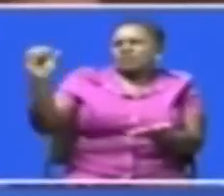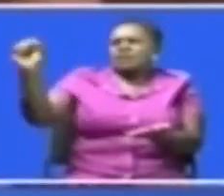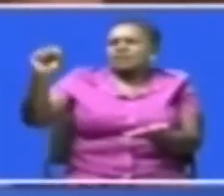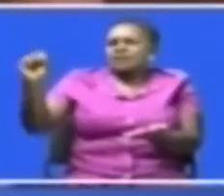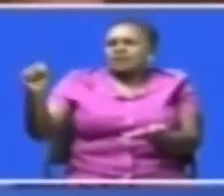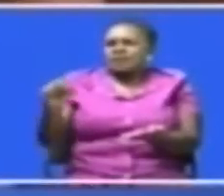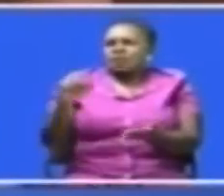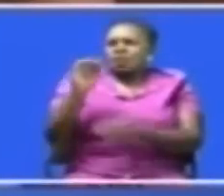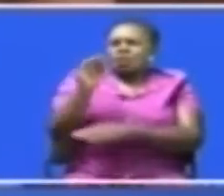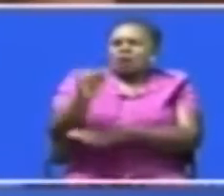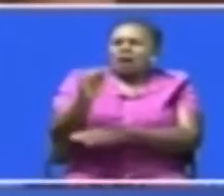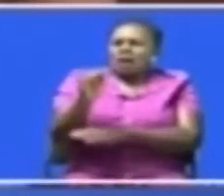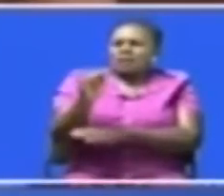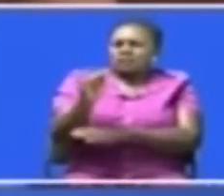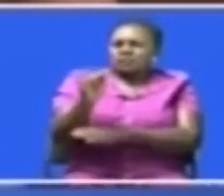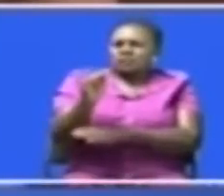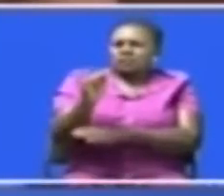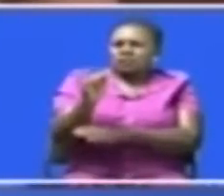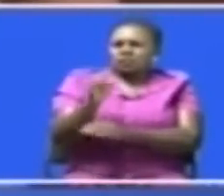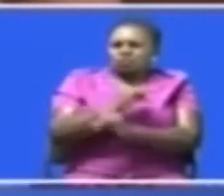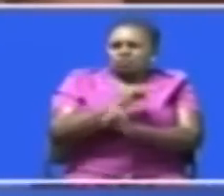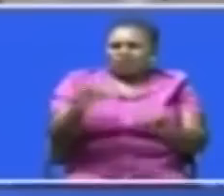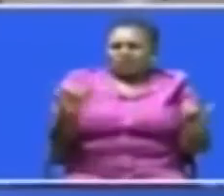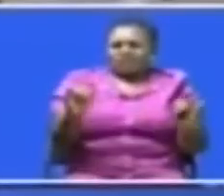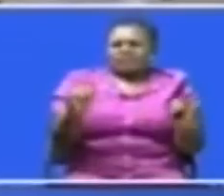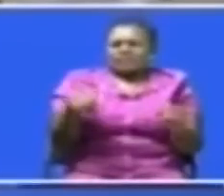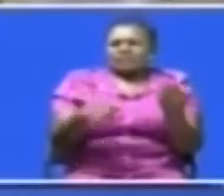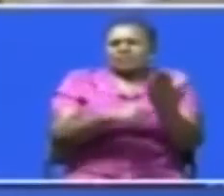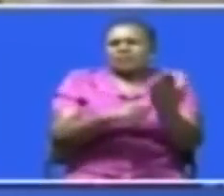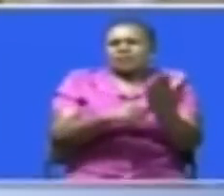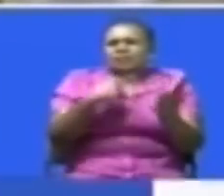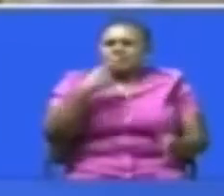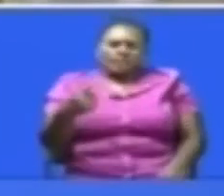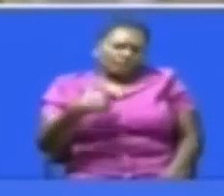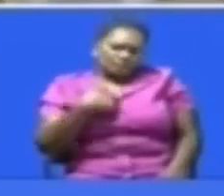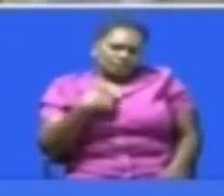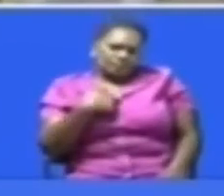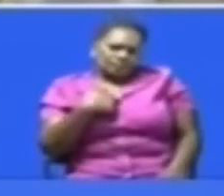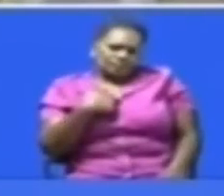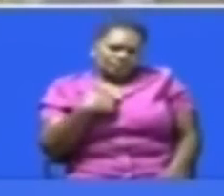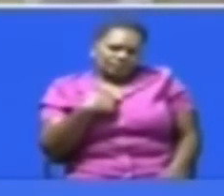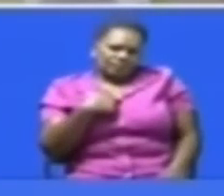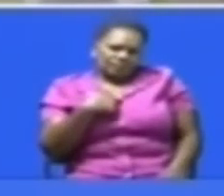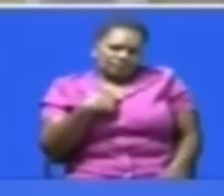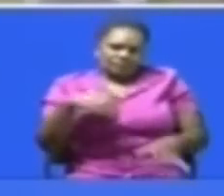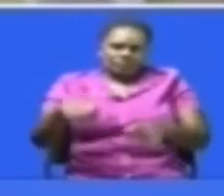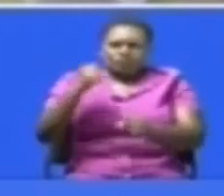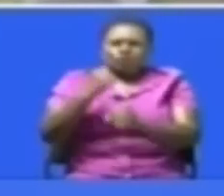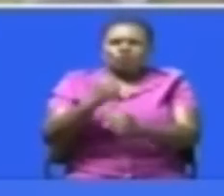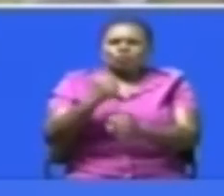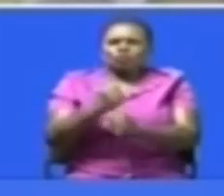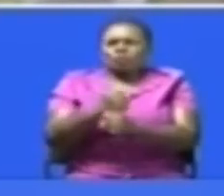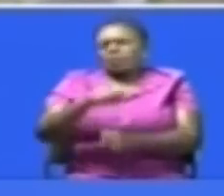to be asked, absolving himself from any blame. Nikiambiwa sasa nikipewa kazi nyingine sitarekebisha